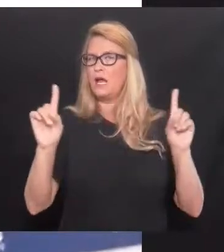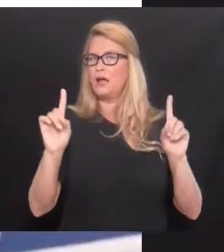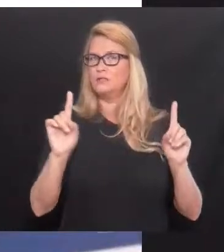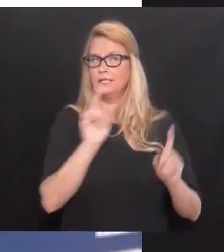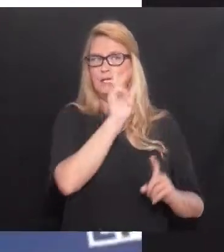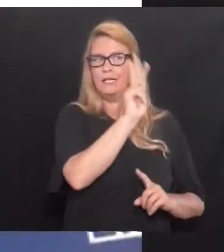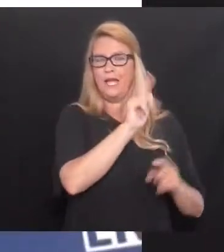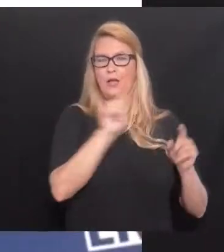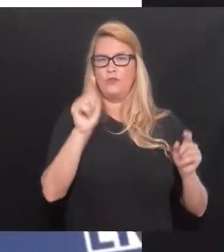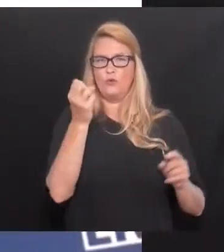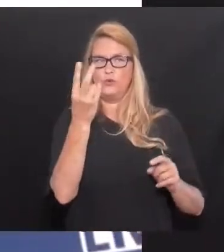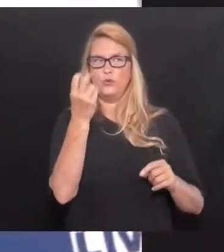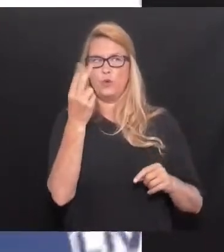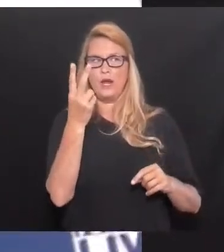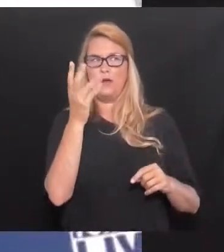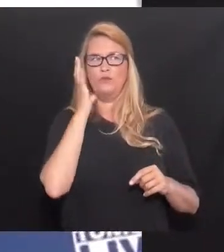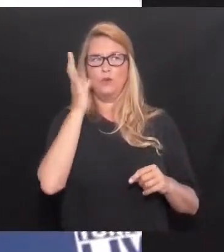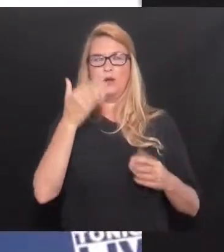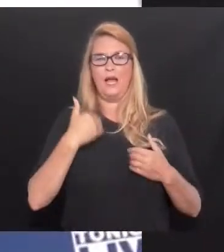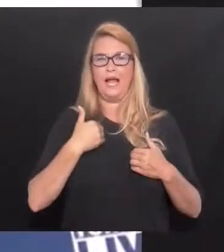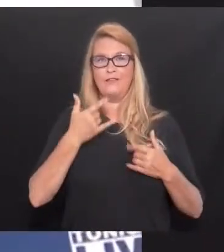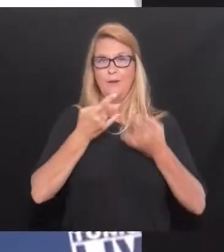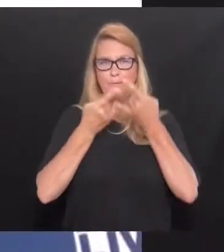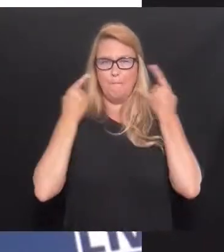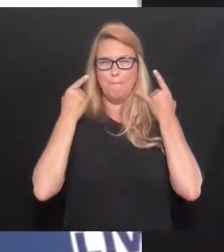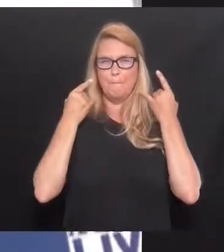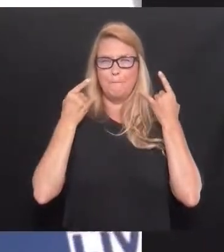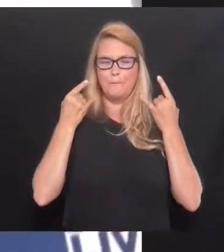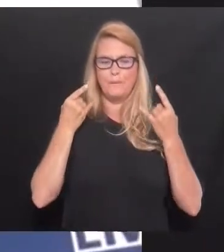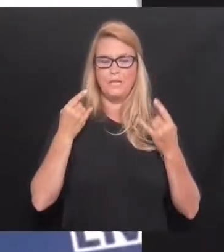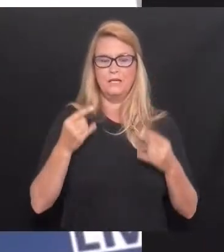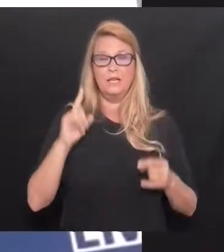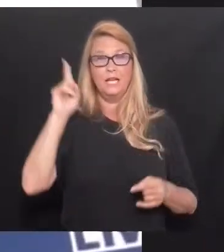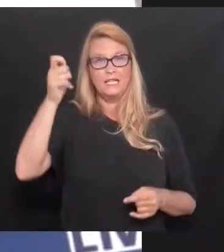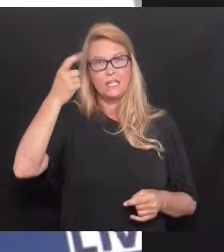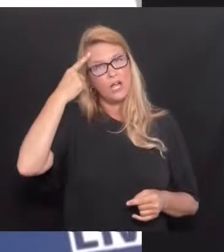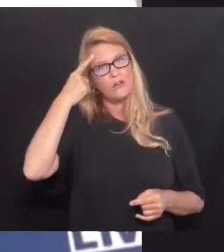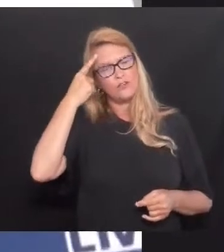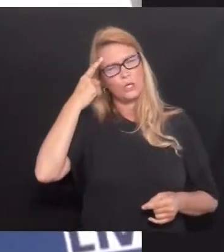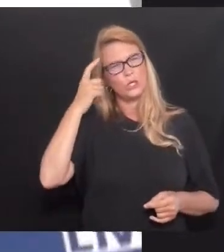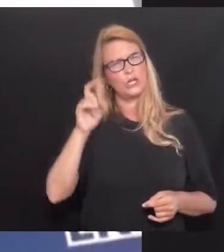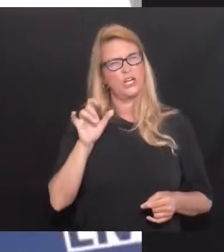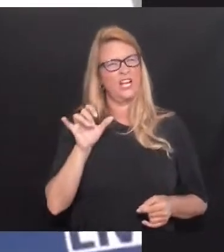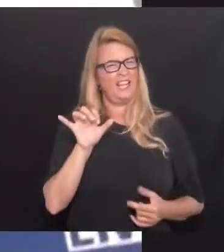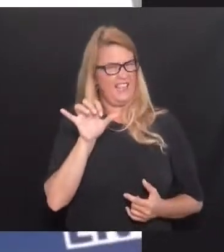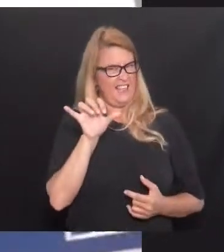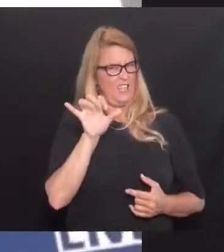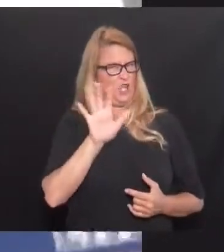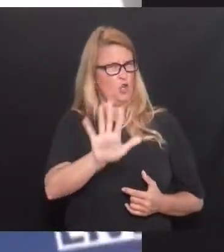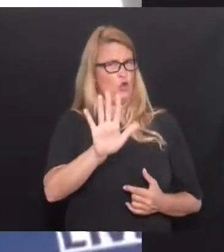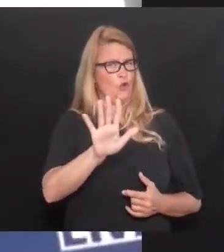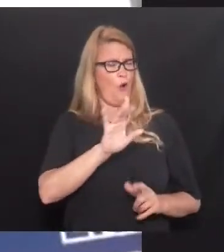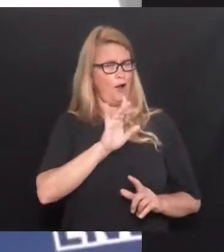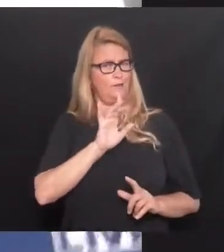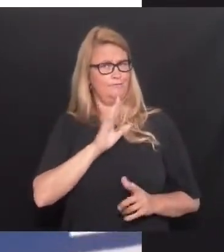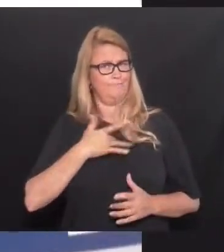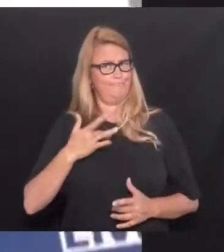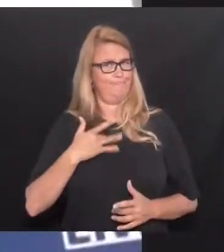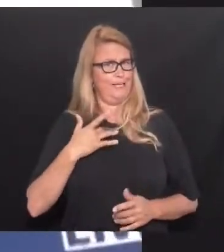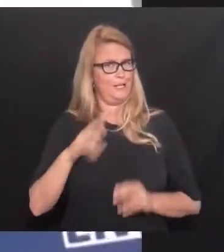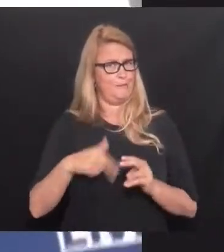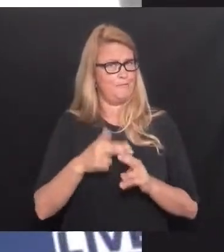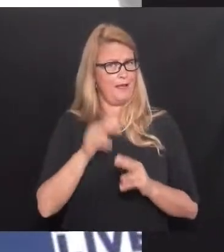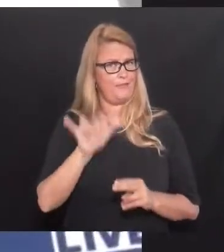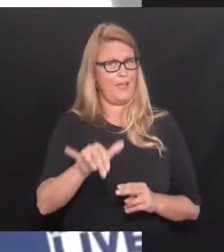be in a mask, whether vaccinated or not. I'd like to get, Governor, given that information, your reaction as well as the reaction from